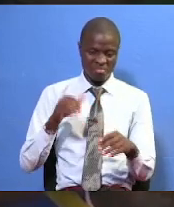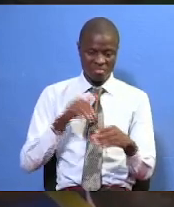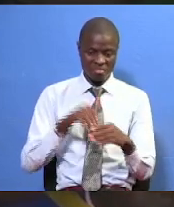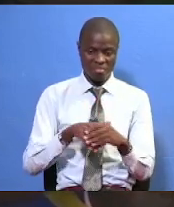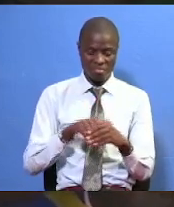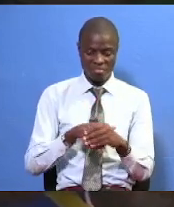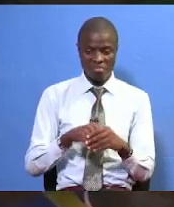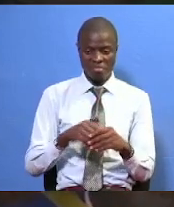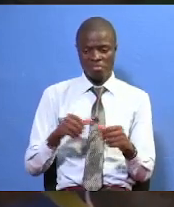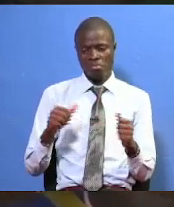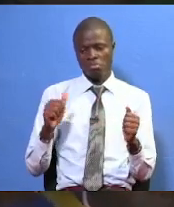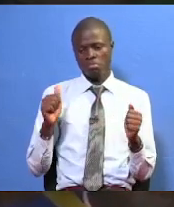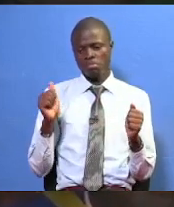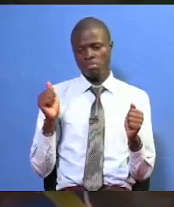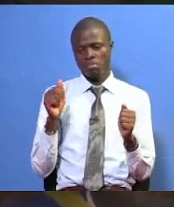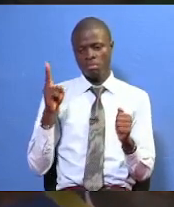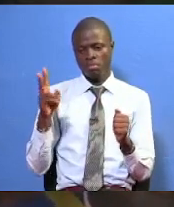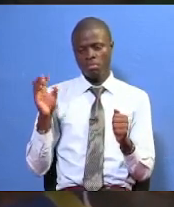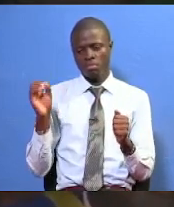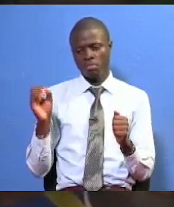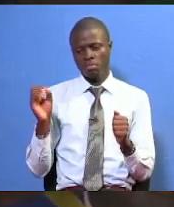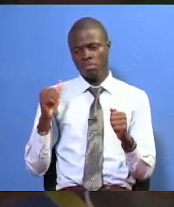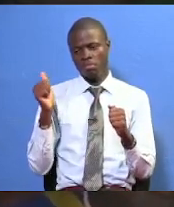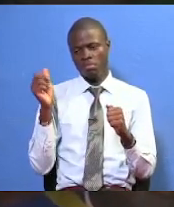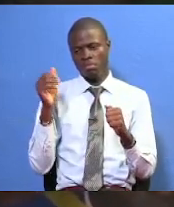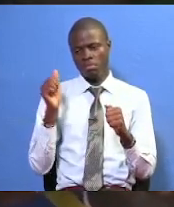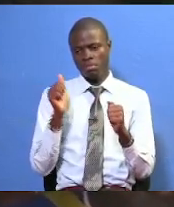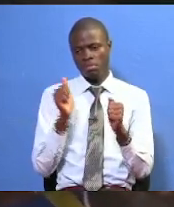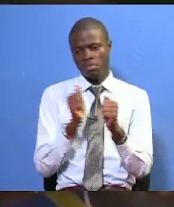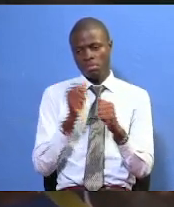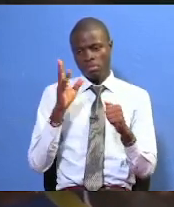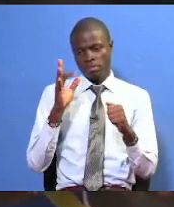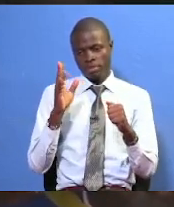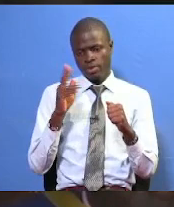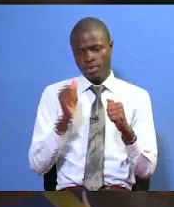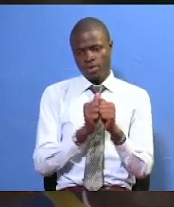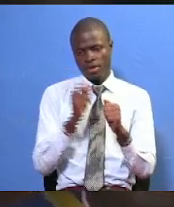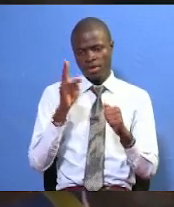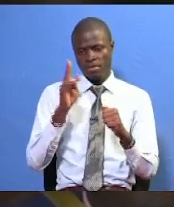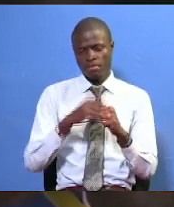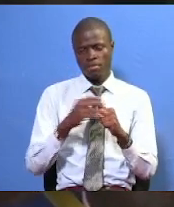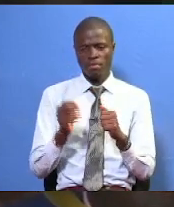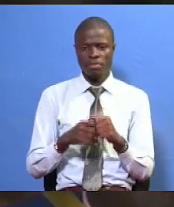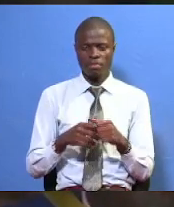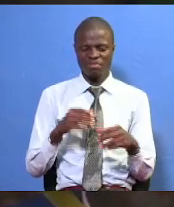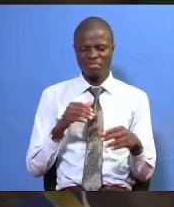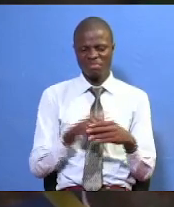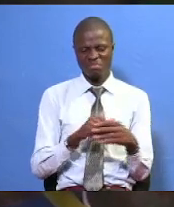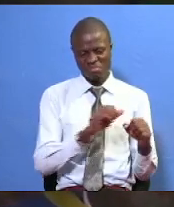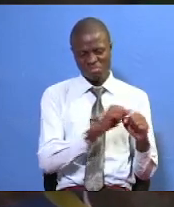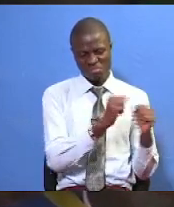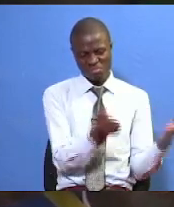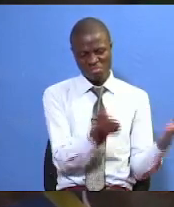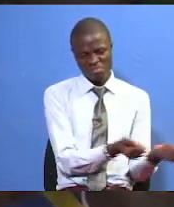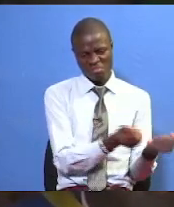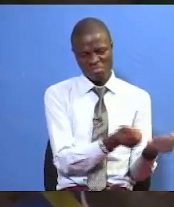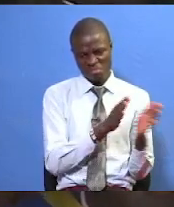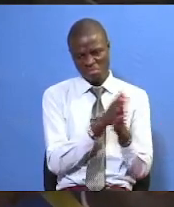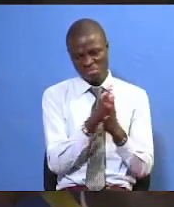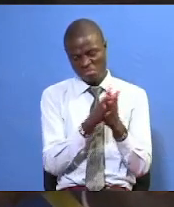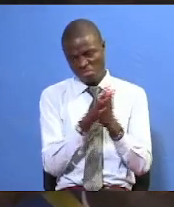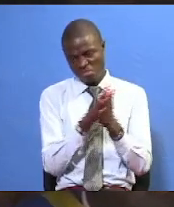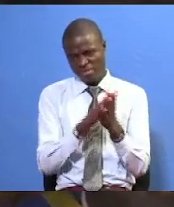a Master of Arts Literature degree from the then School of Humanities and Social Sciences. Mr. Chancellor,